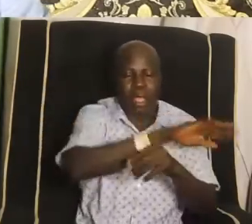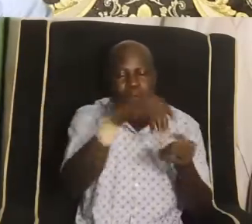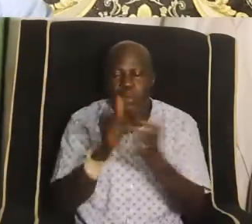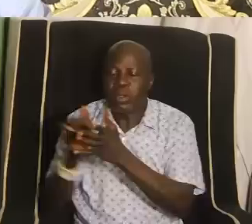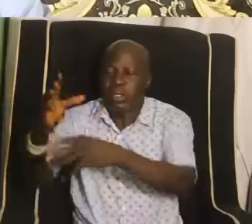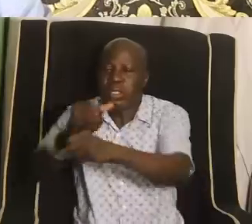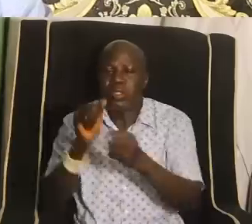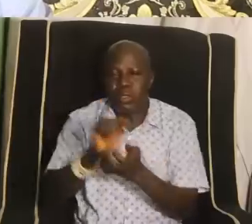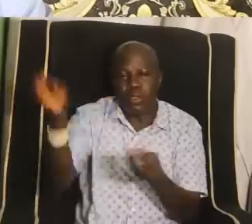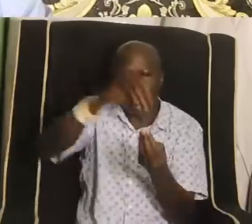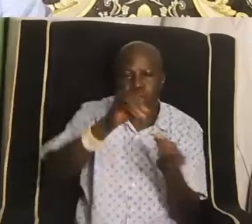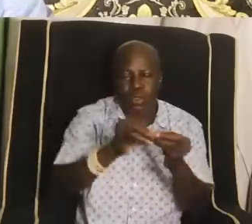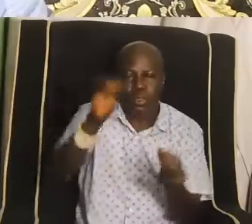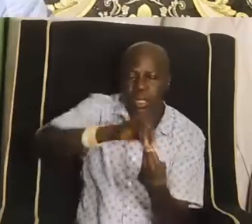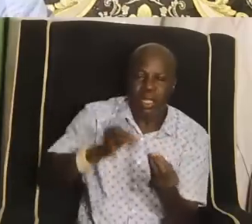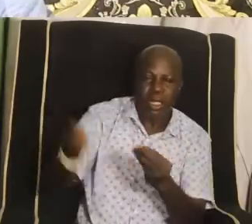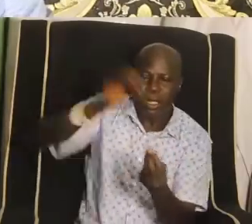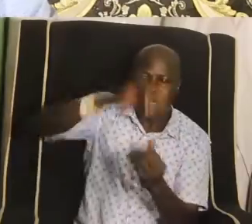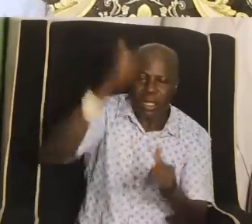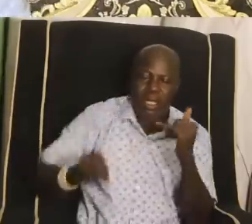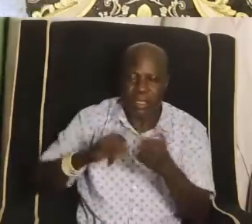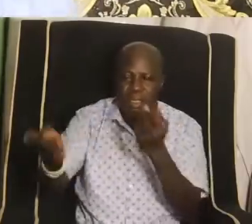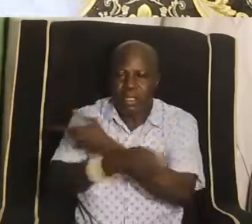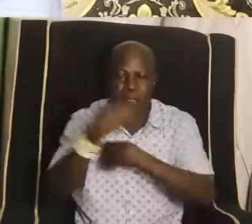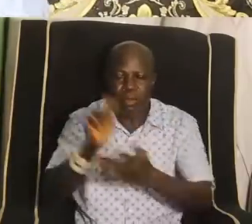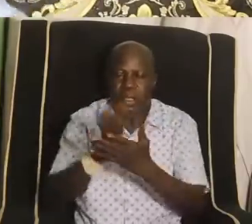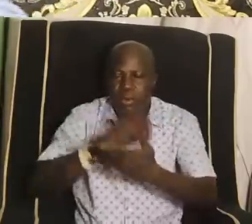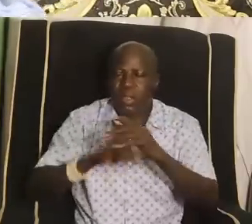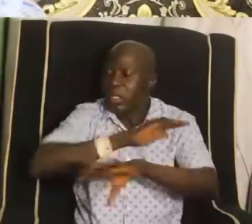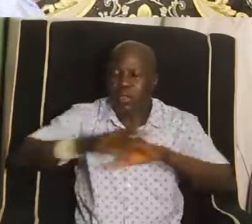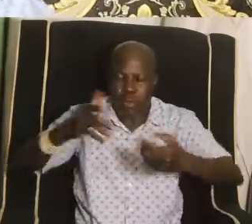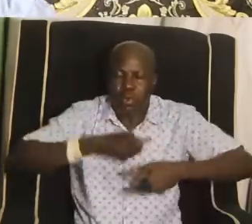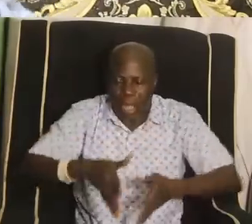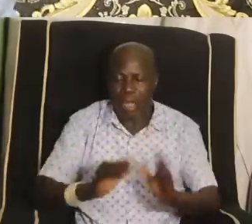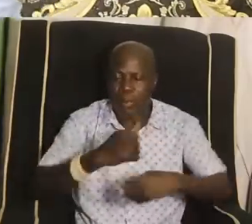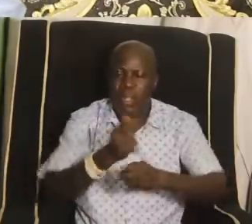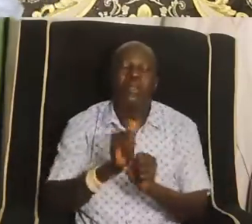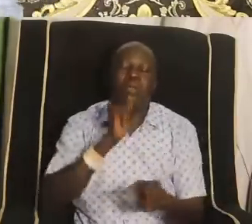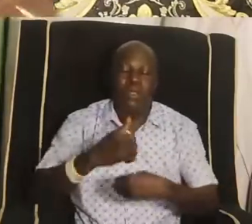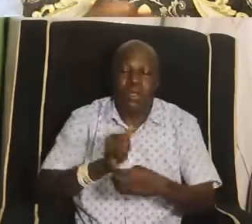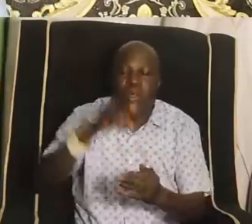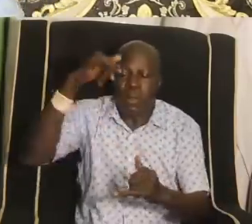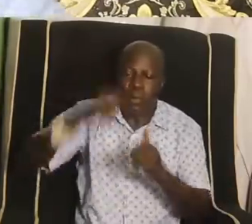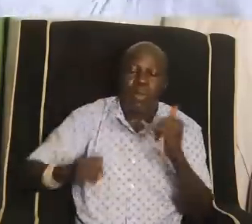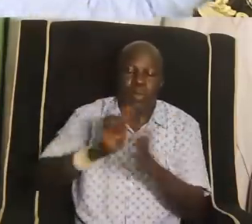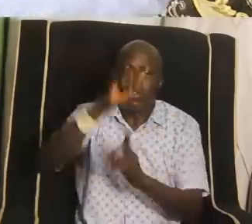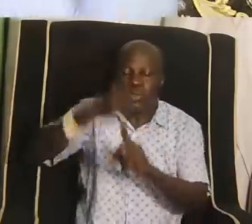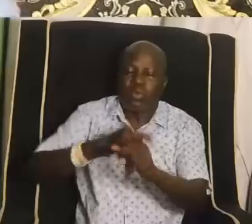That take contribution from you for the last day of the month to the first day of the month. That make months not to be